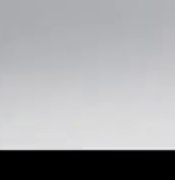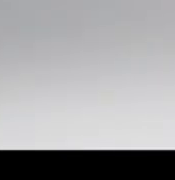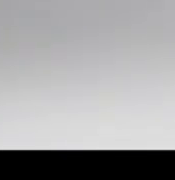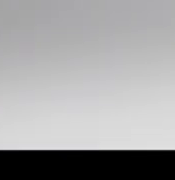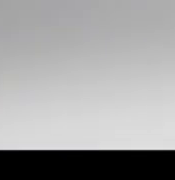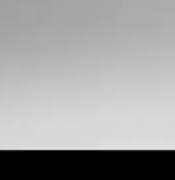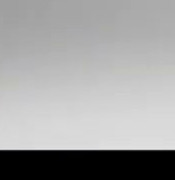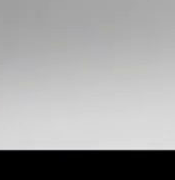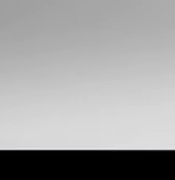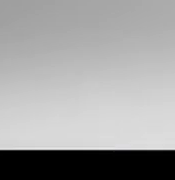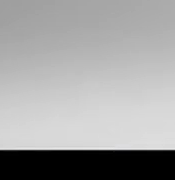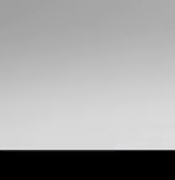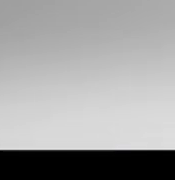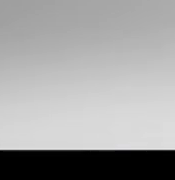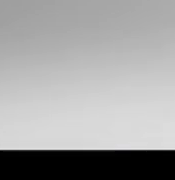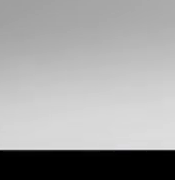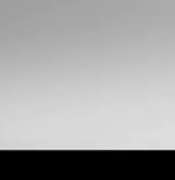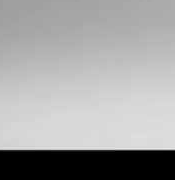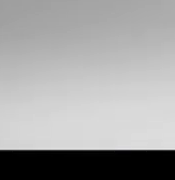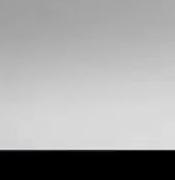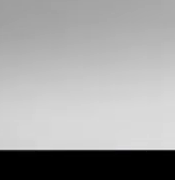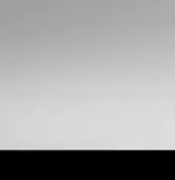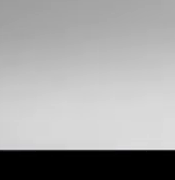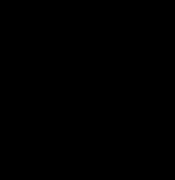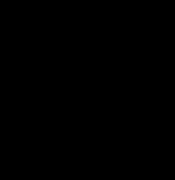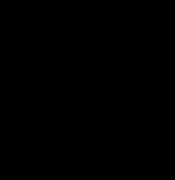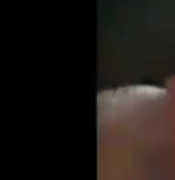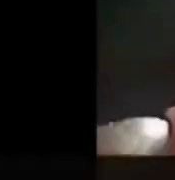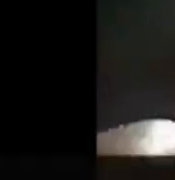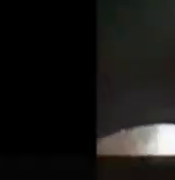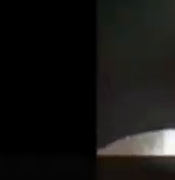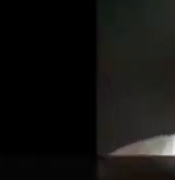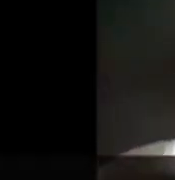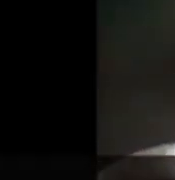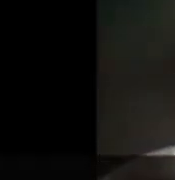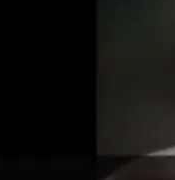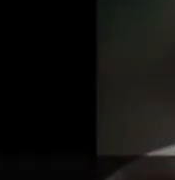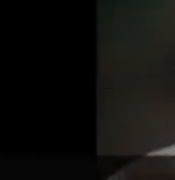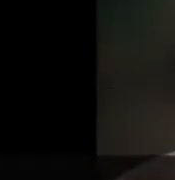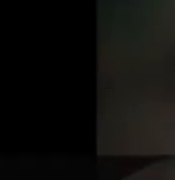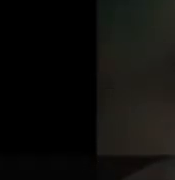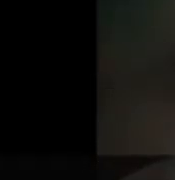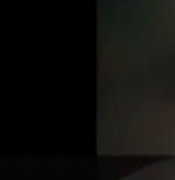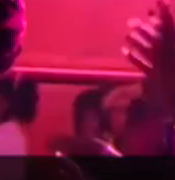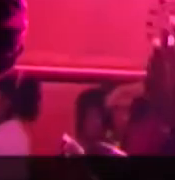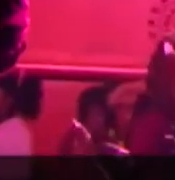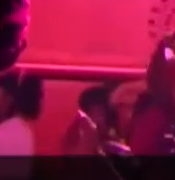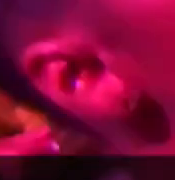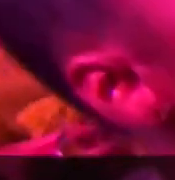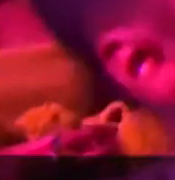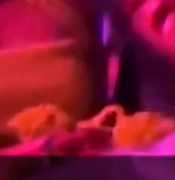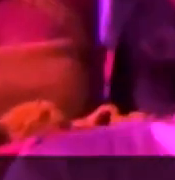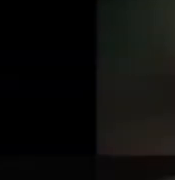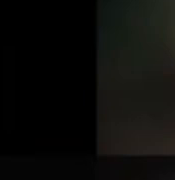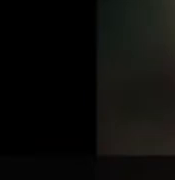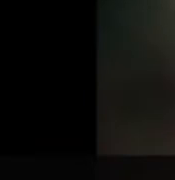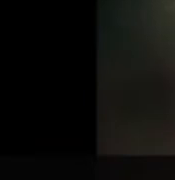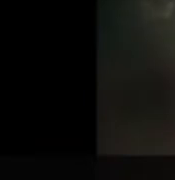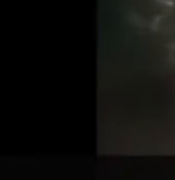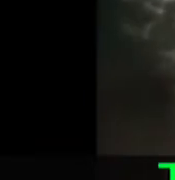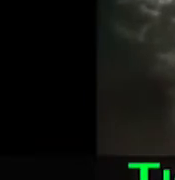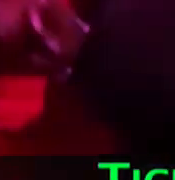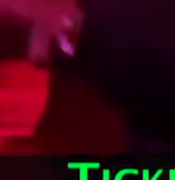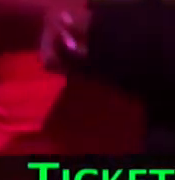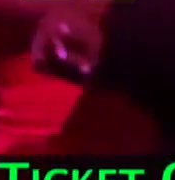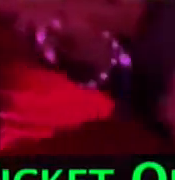Limited. Accredited. Approved. Accepted. This is amazing. But it wouldn't be